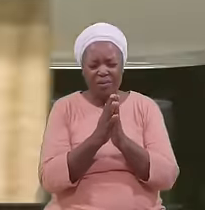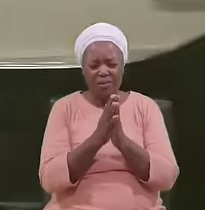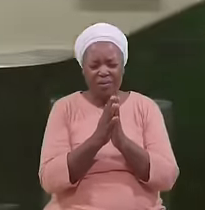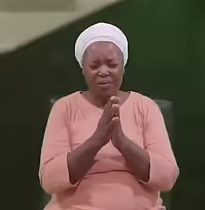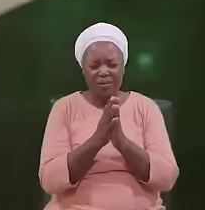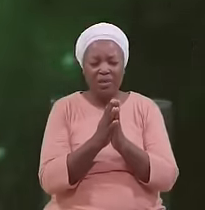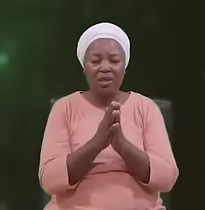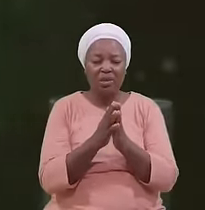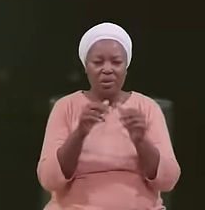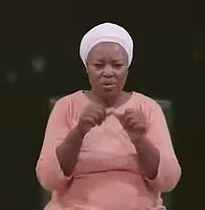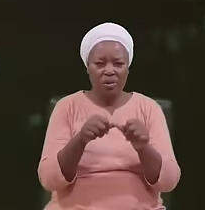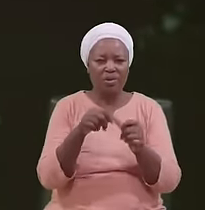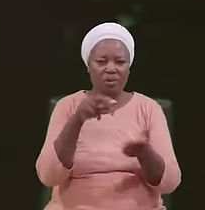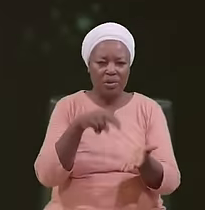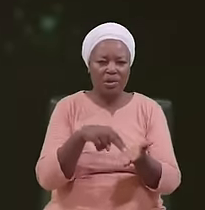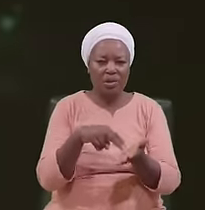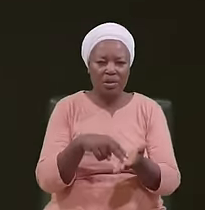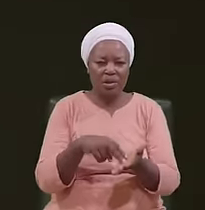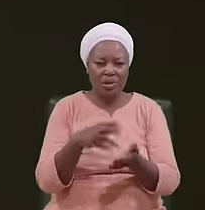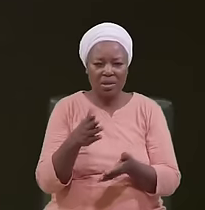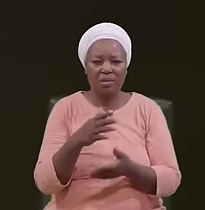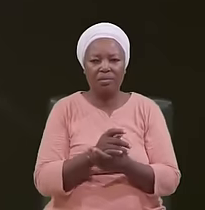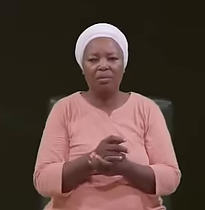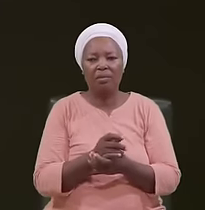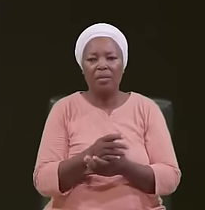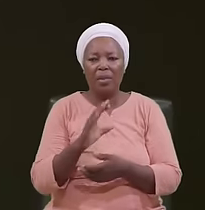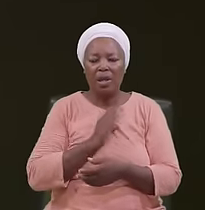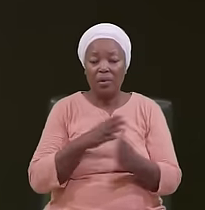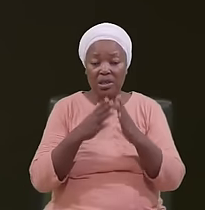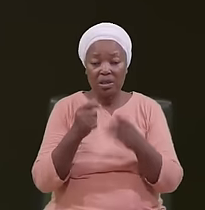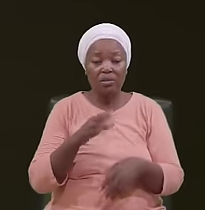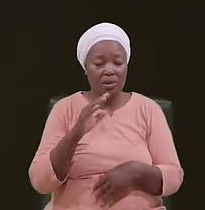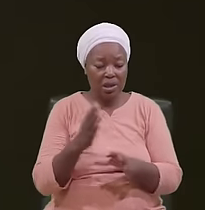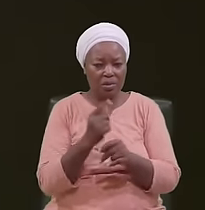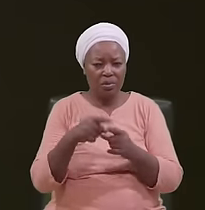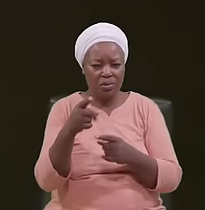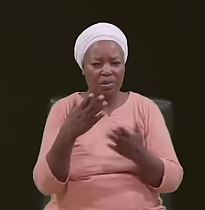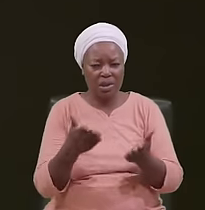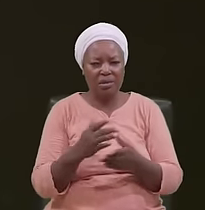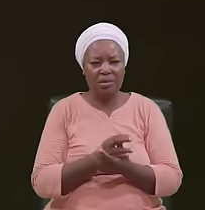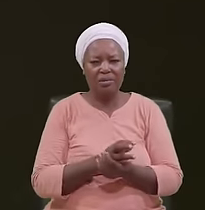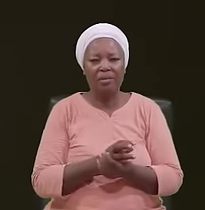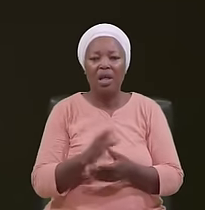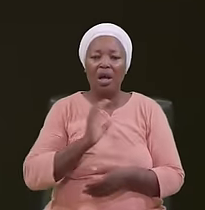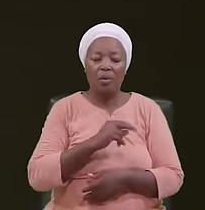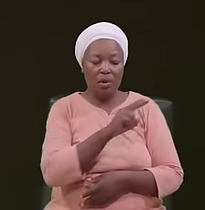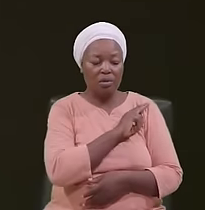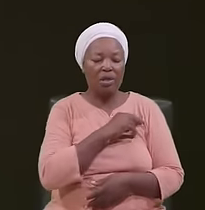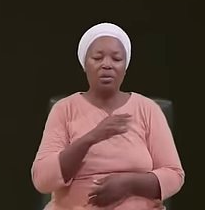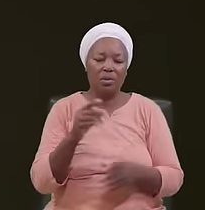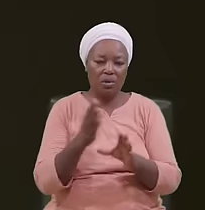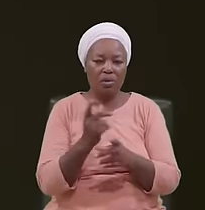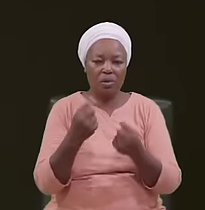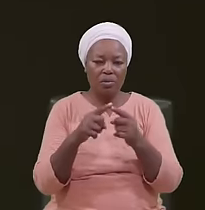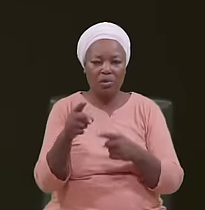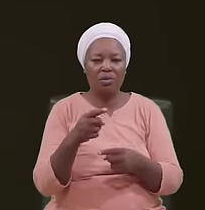Keep on standing. Our leaders should get to them. Our ushers, get to them. You give